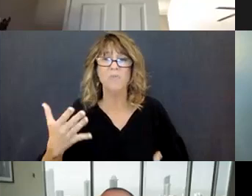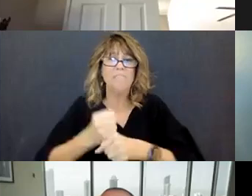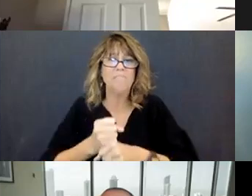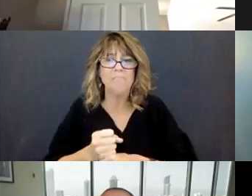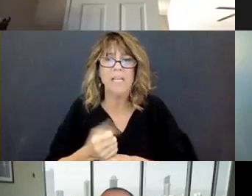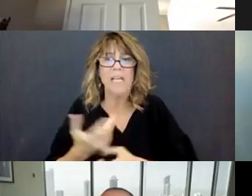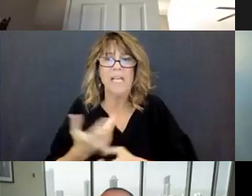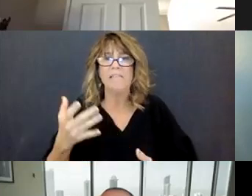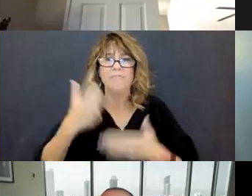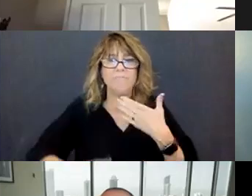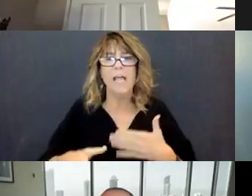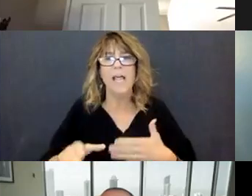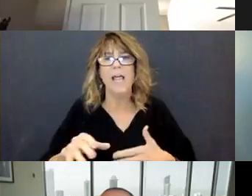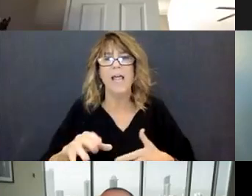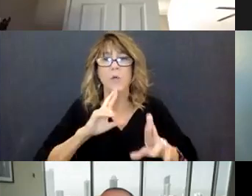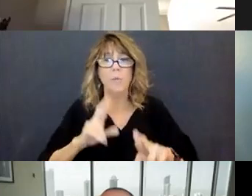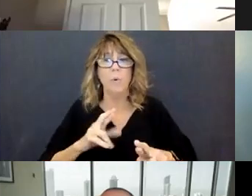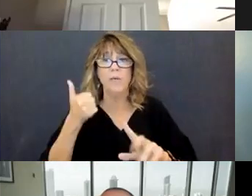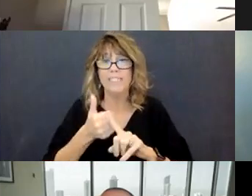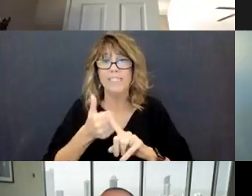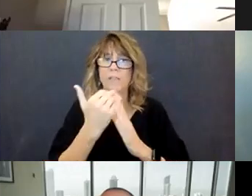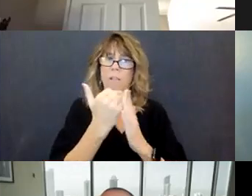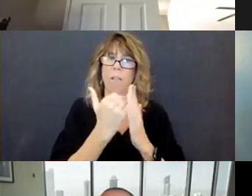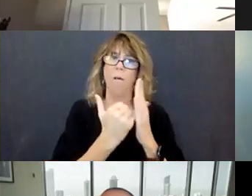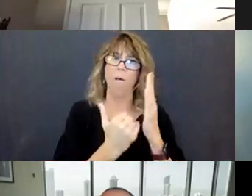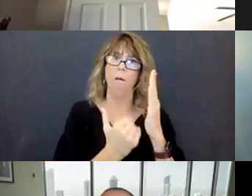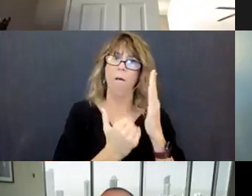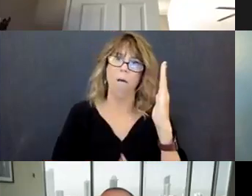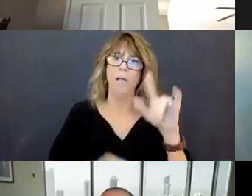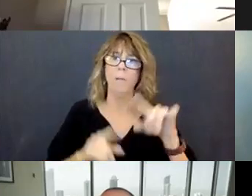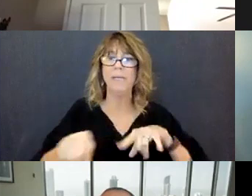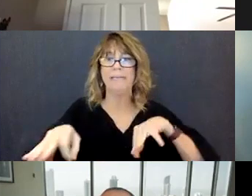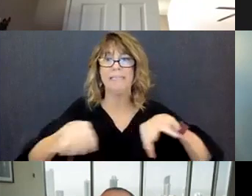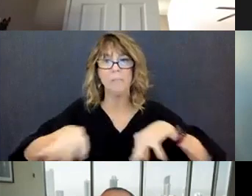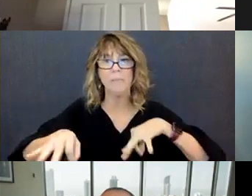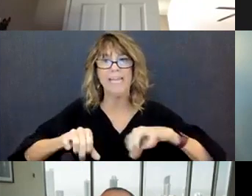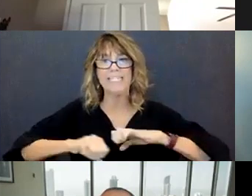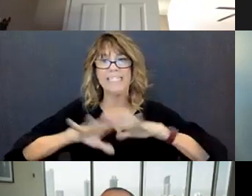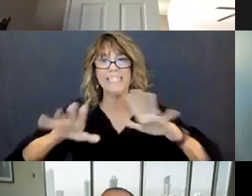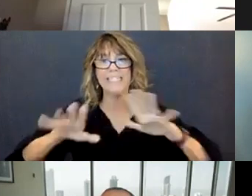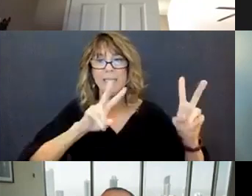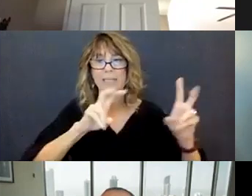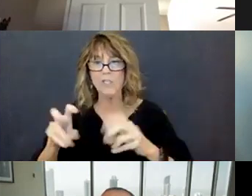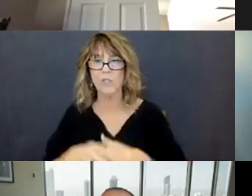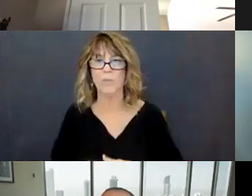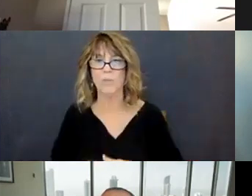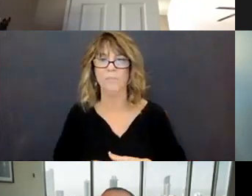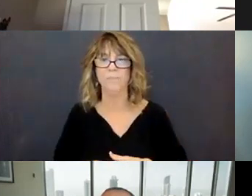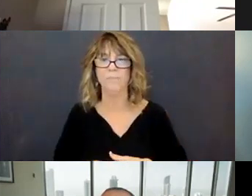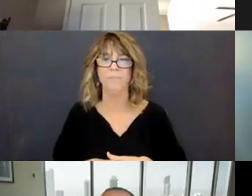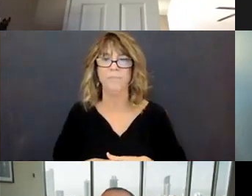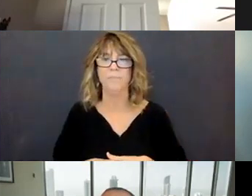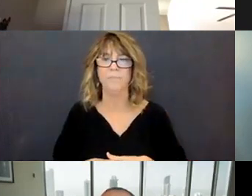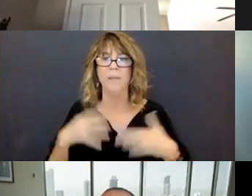explains the issues pretty clearly. But in summary, we're requesting what we're actually demanding. It's not even